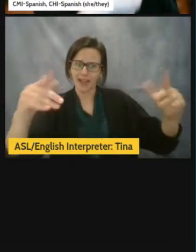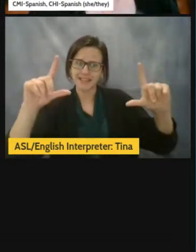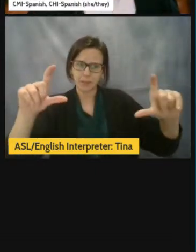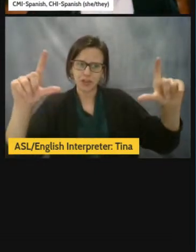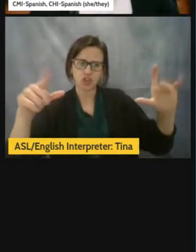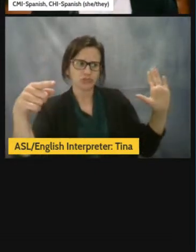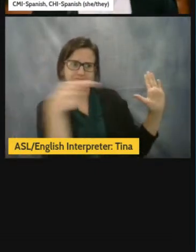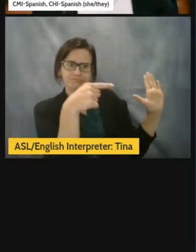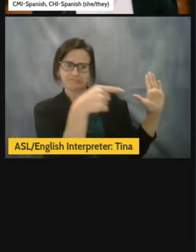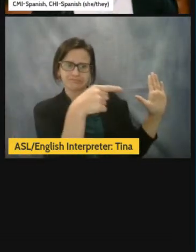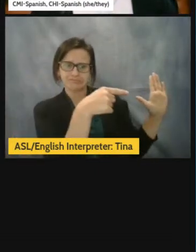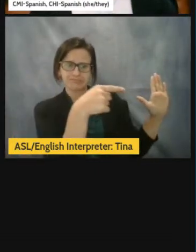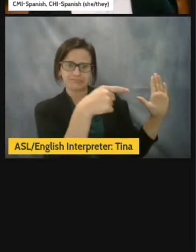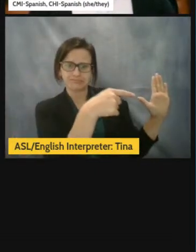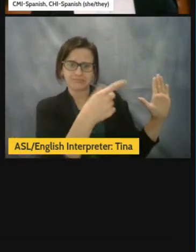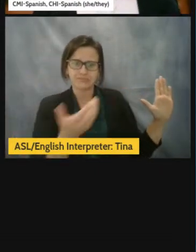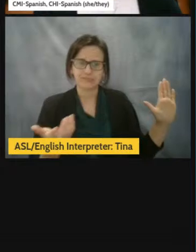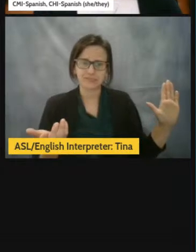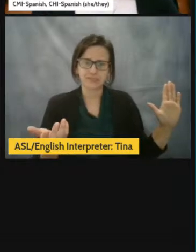okay?